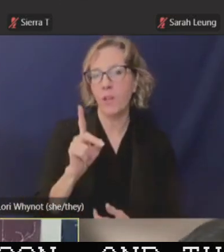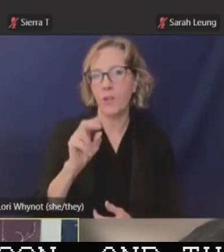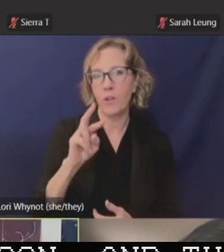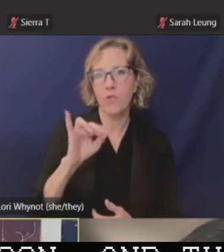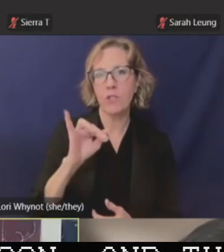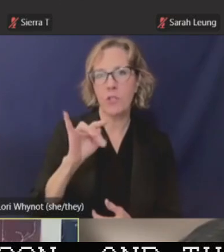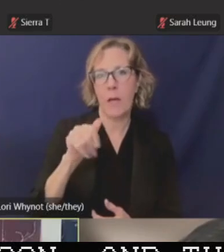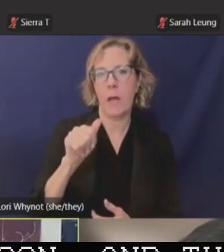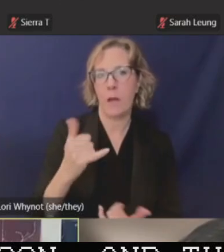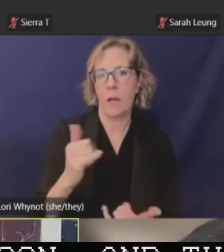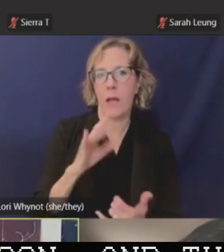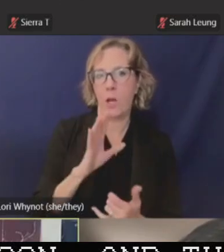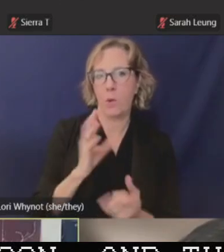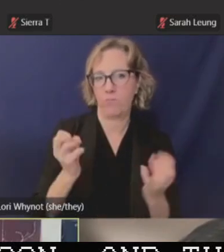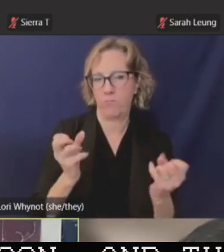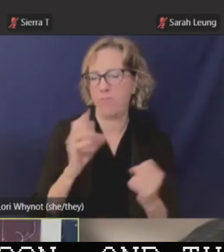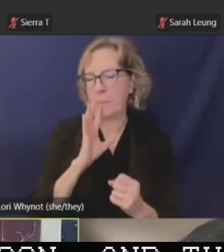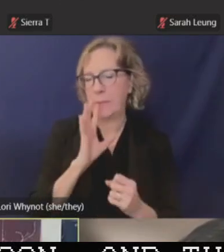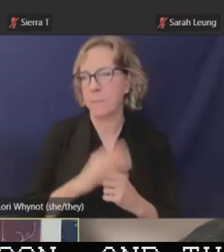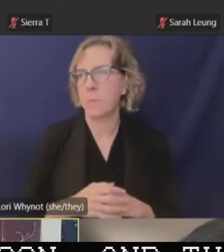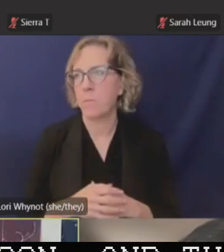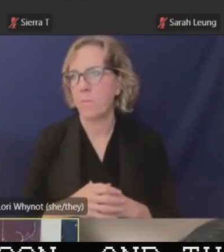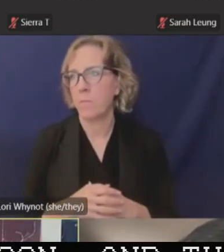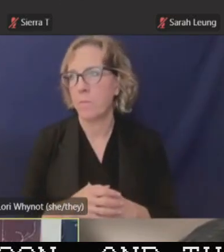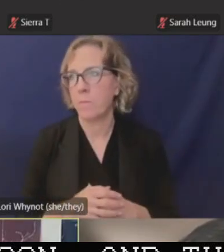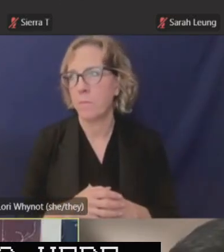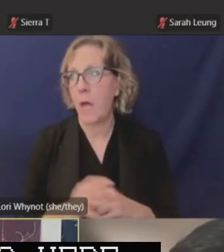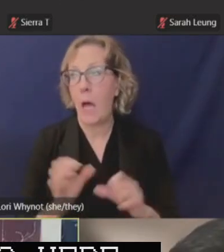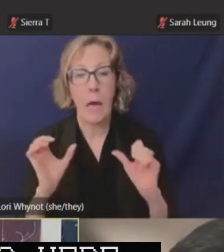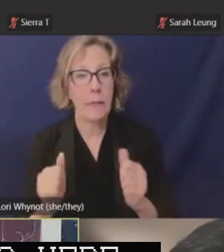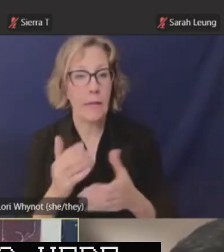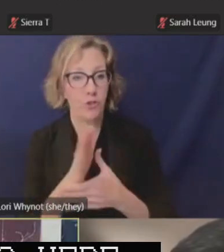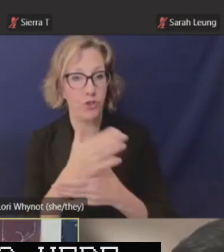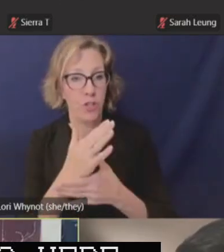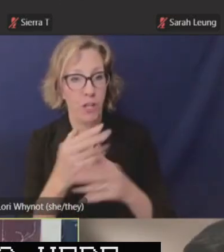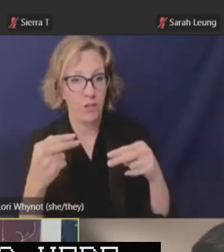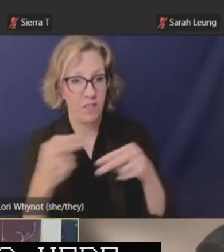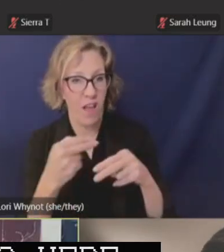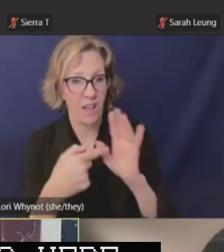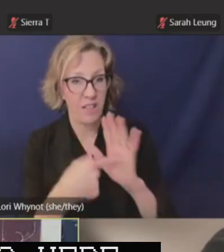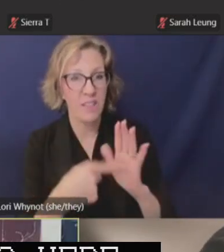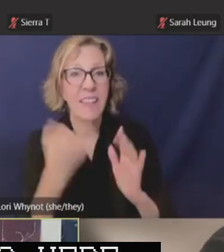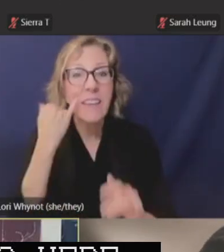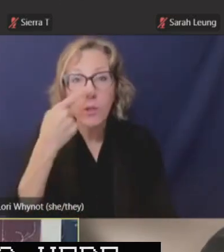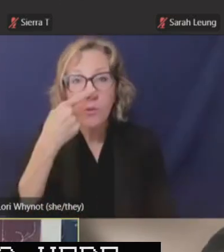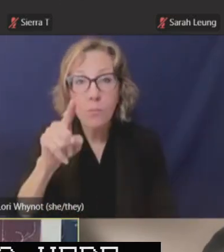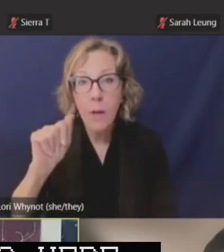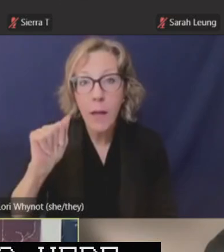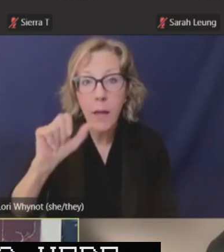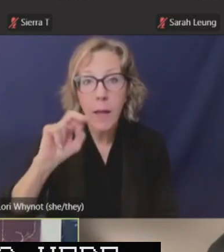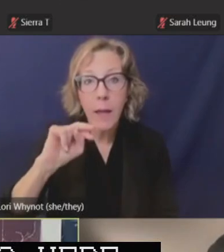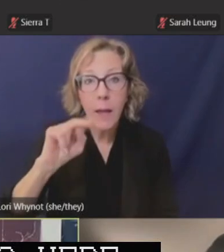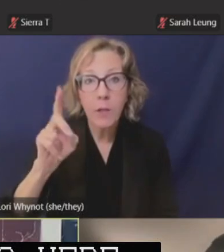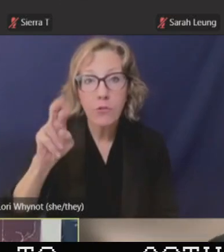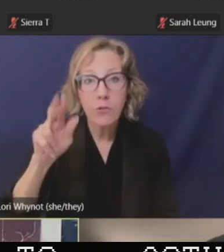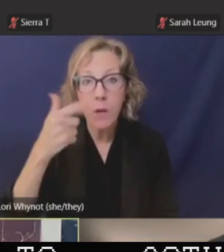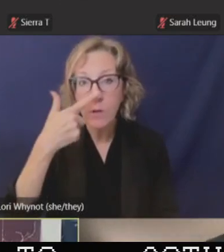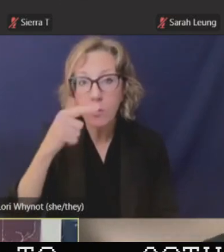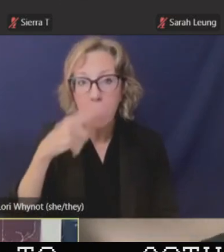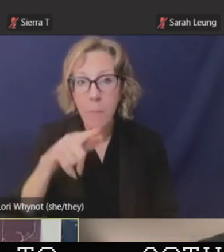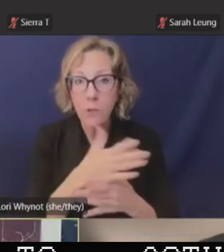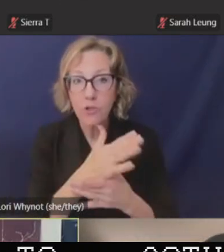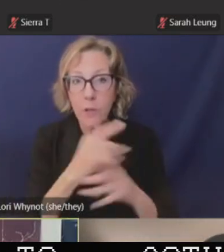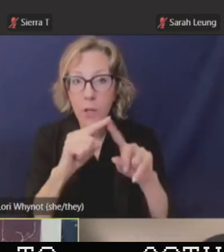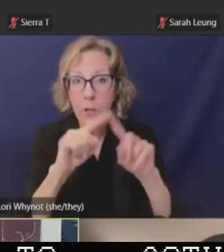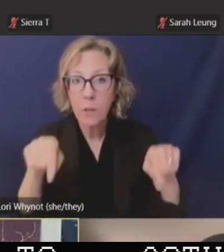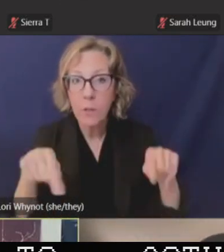I'm happy to share my slide. Actually, if you would share the slides, Andrea, that would be excellent. Thank you.